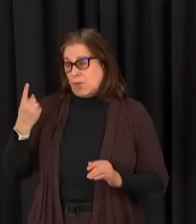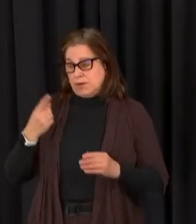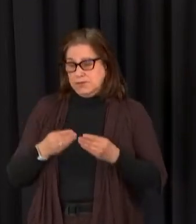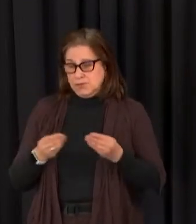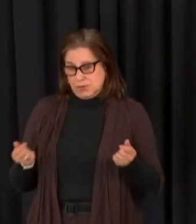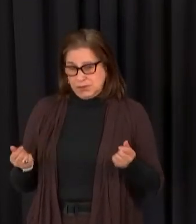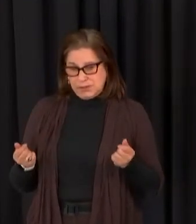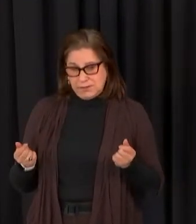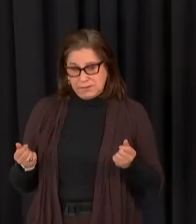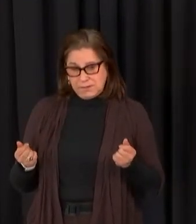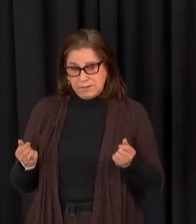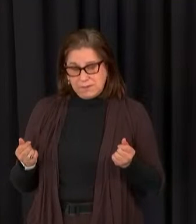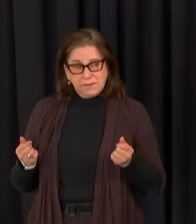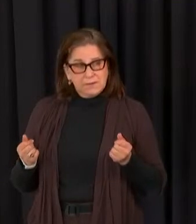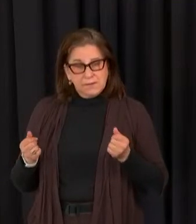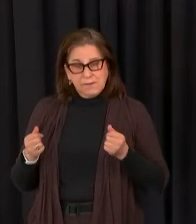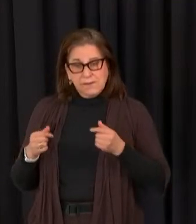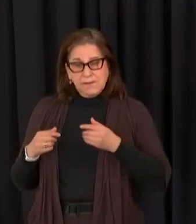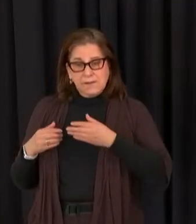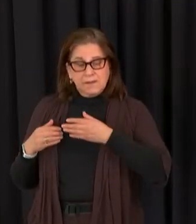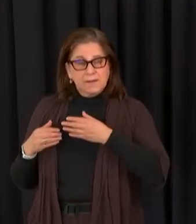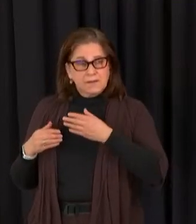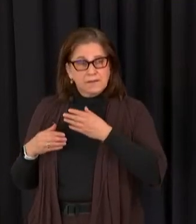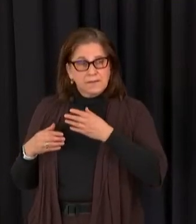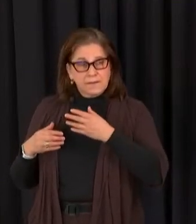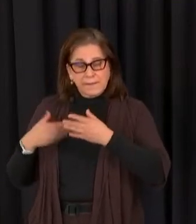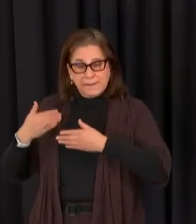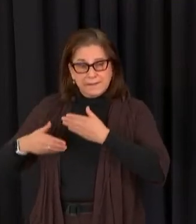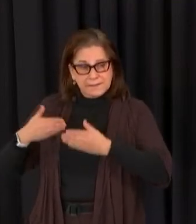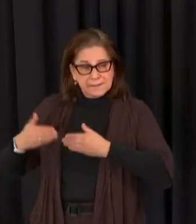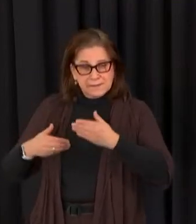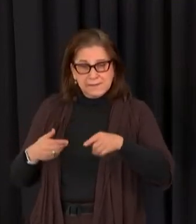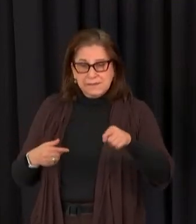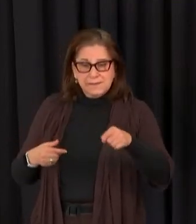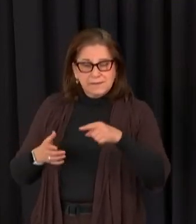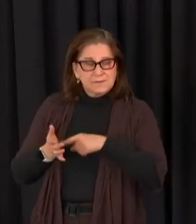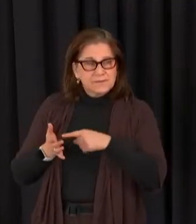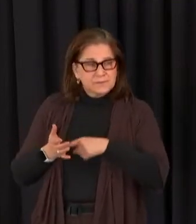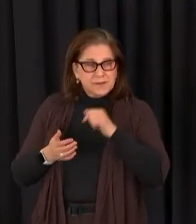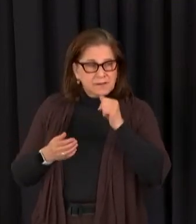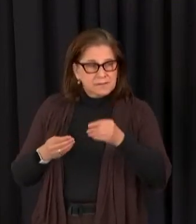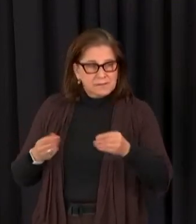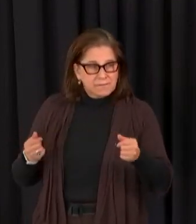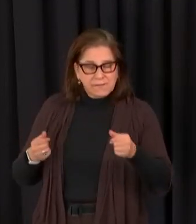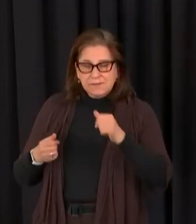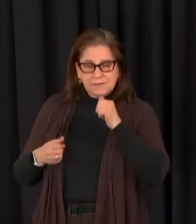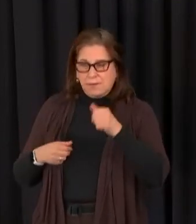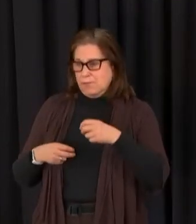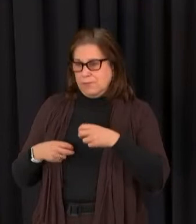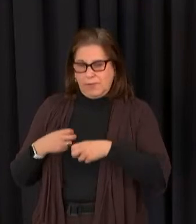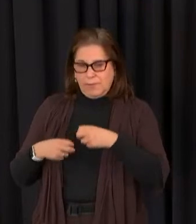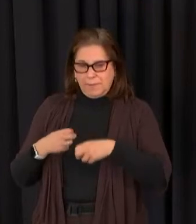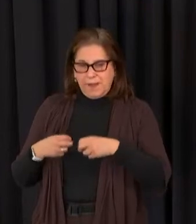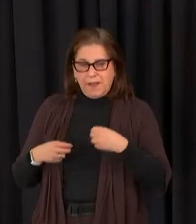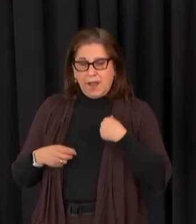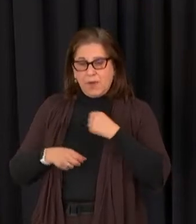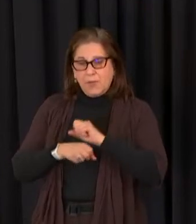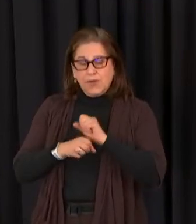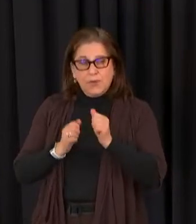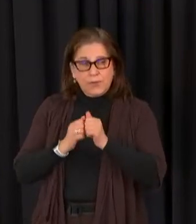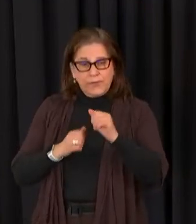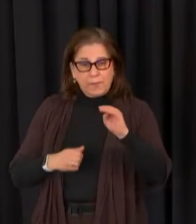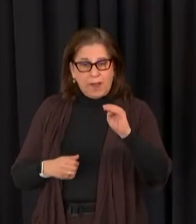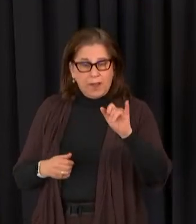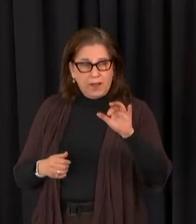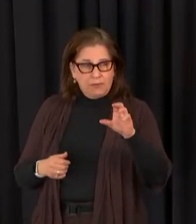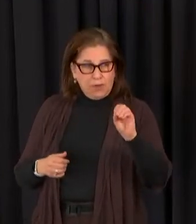solution, and then we get to the end of the line and that solution doesn't cut it. So it's not a problem to pursue working with vendors that we've worked with to